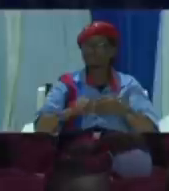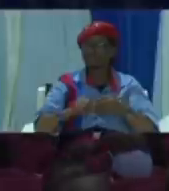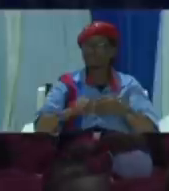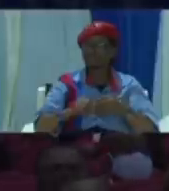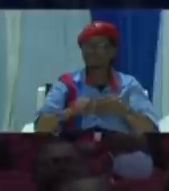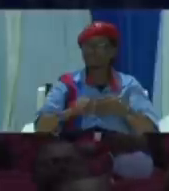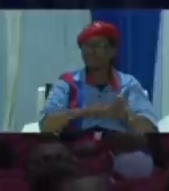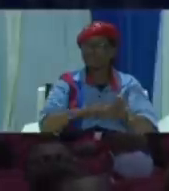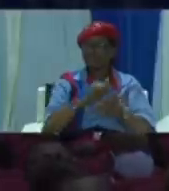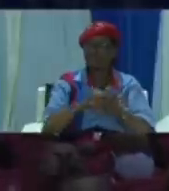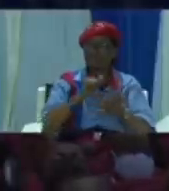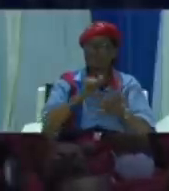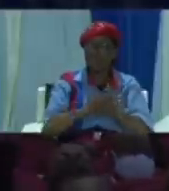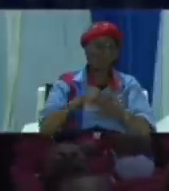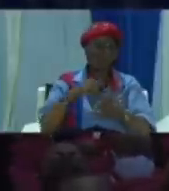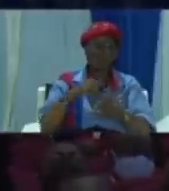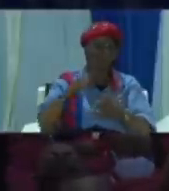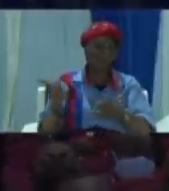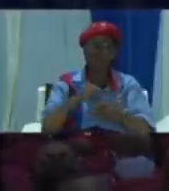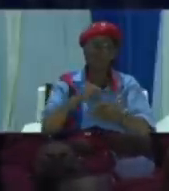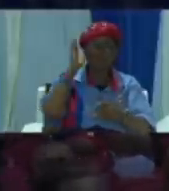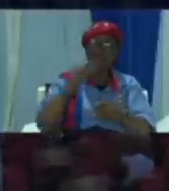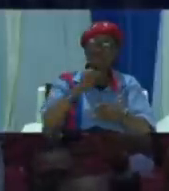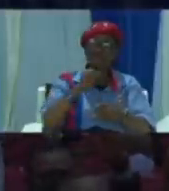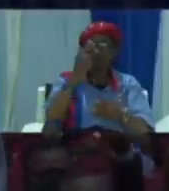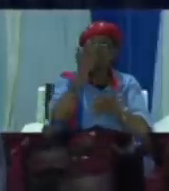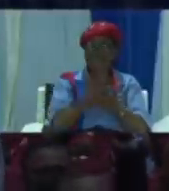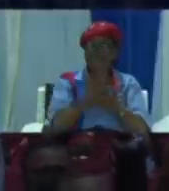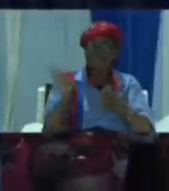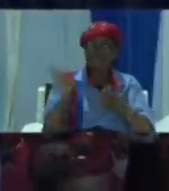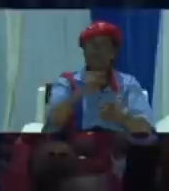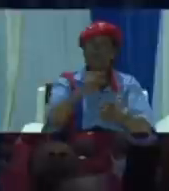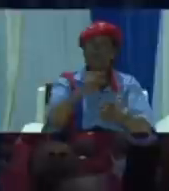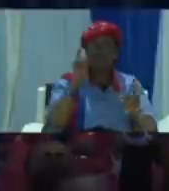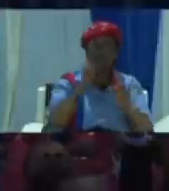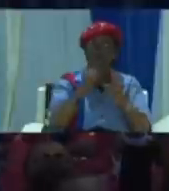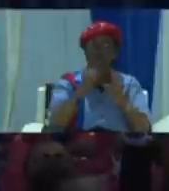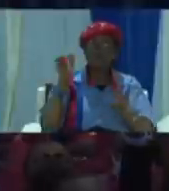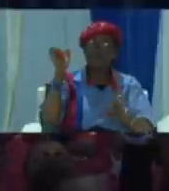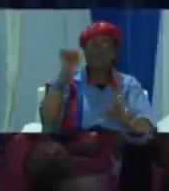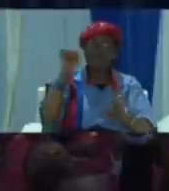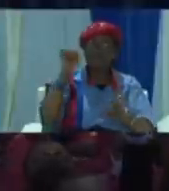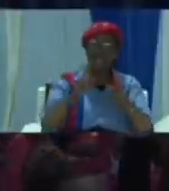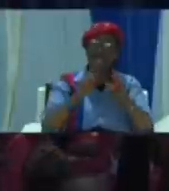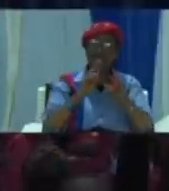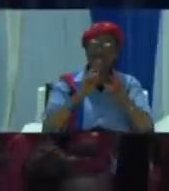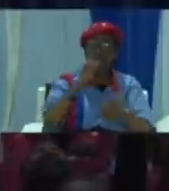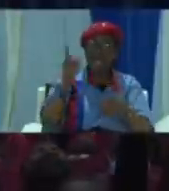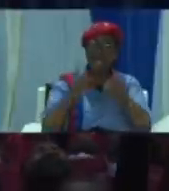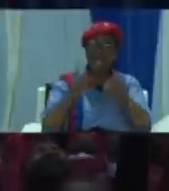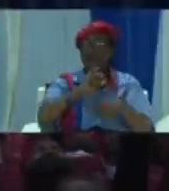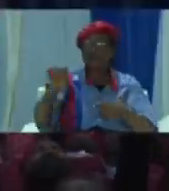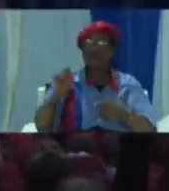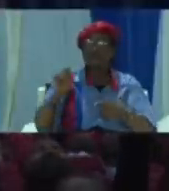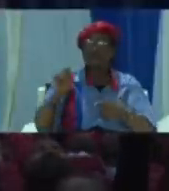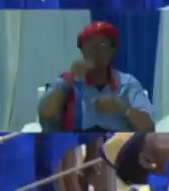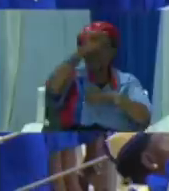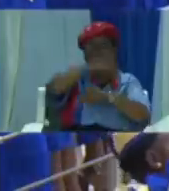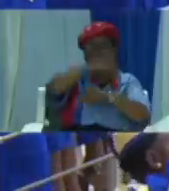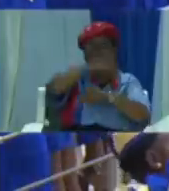Those who say you won't reach your goal, they are coming to bow down to